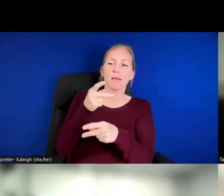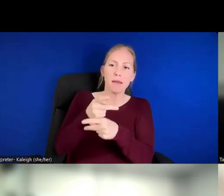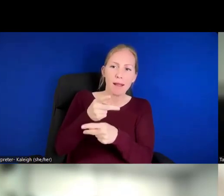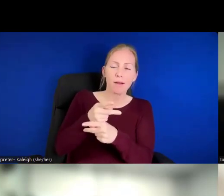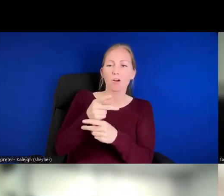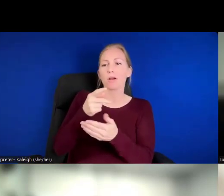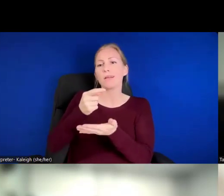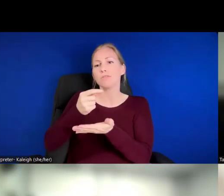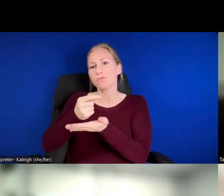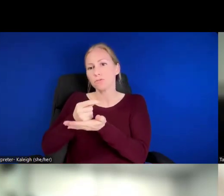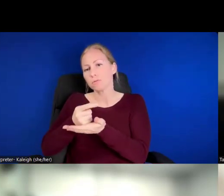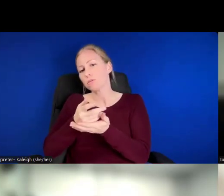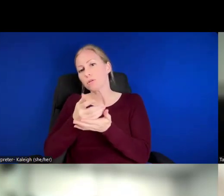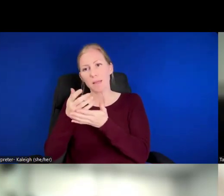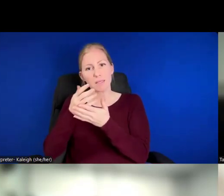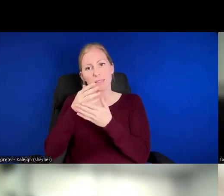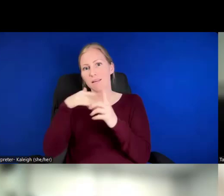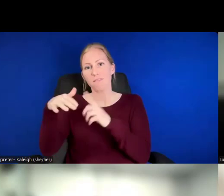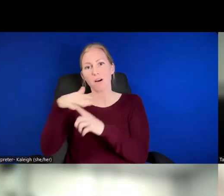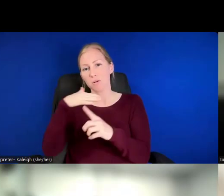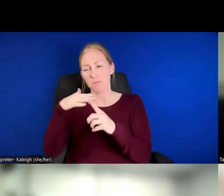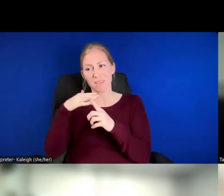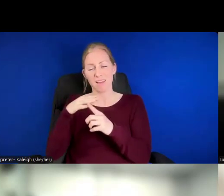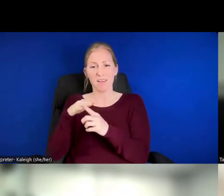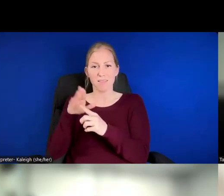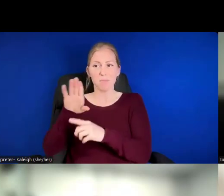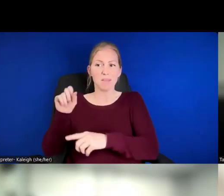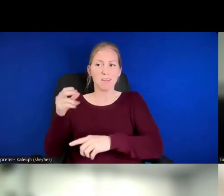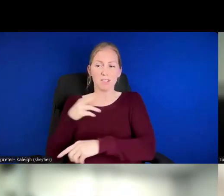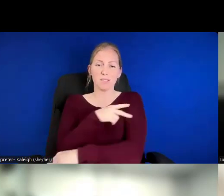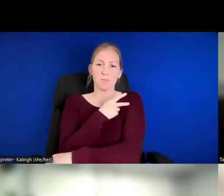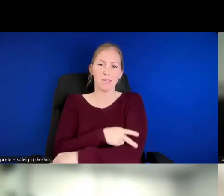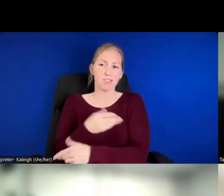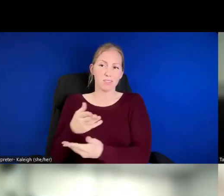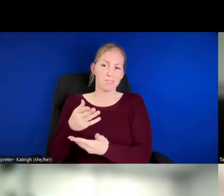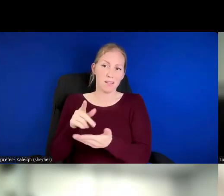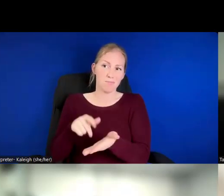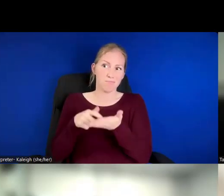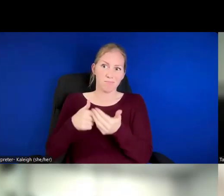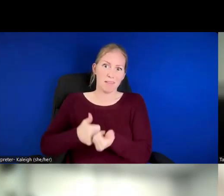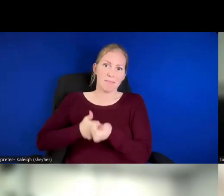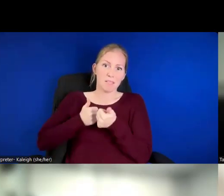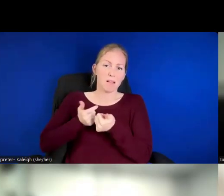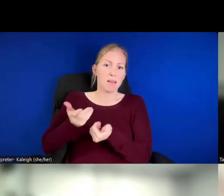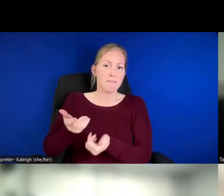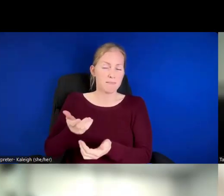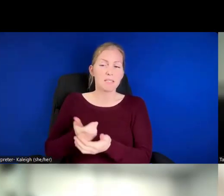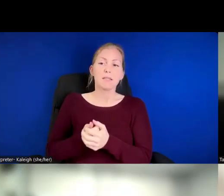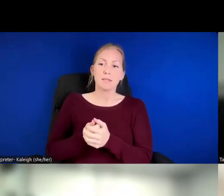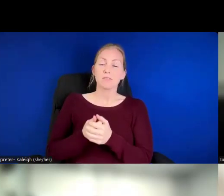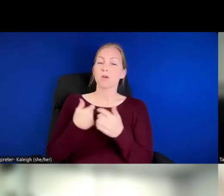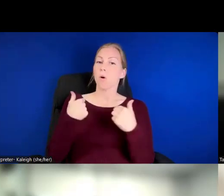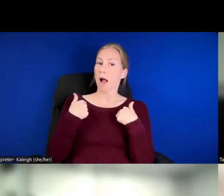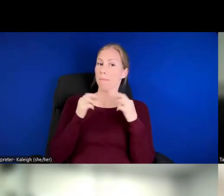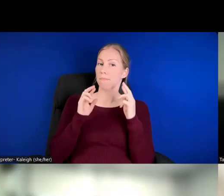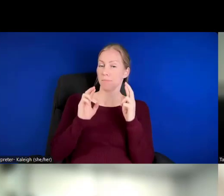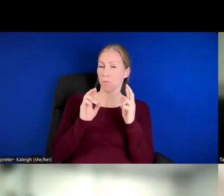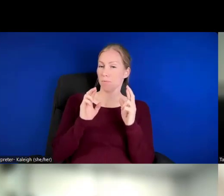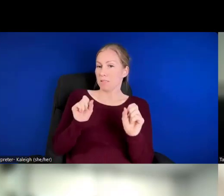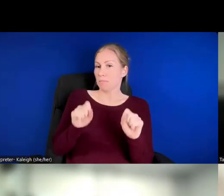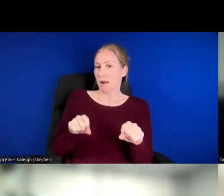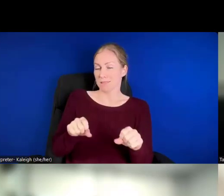patients at Bridgewater have to live. So, I'm holding out hope that it's